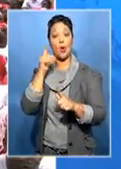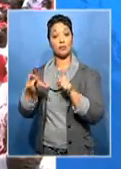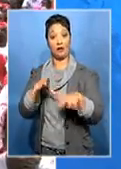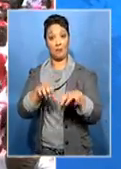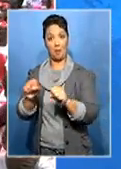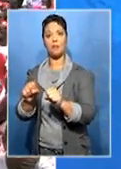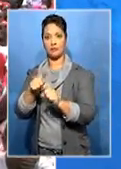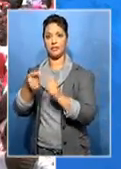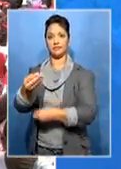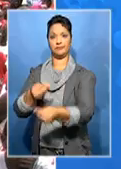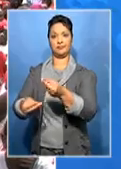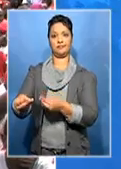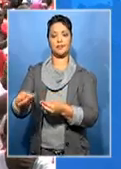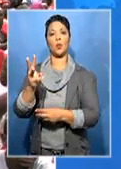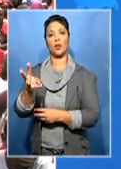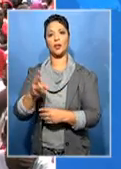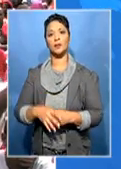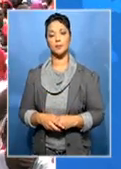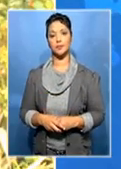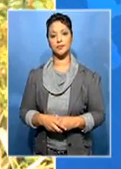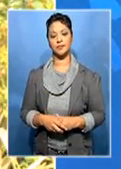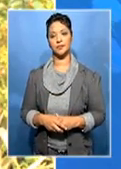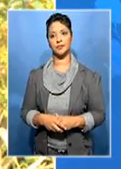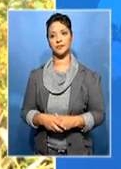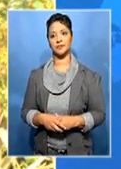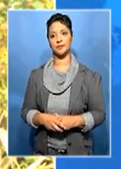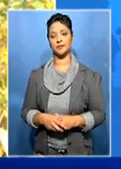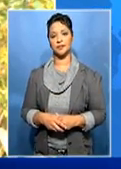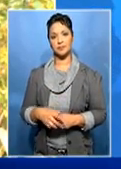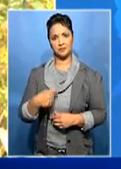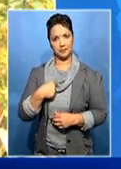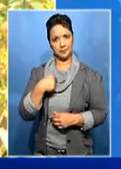farmers during the land reform program. I think it takes on